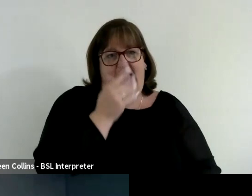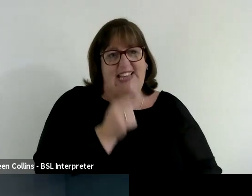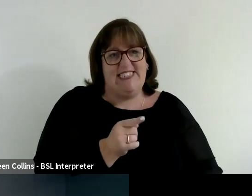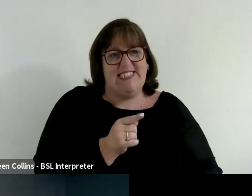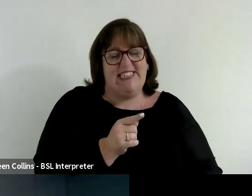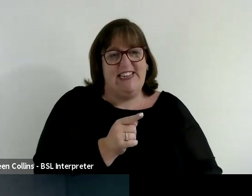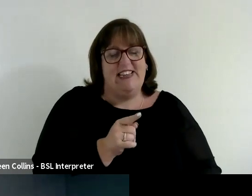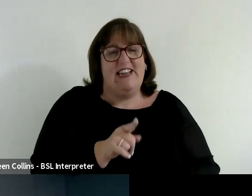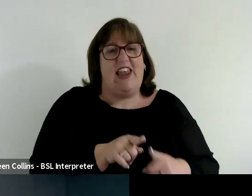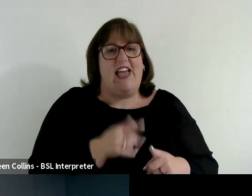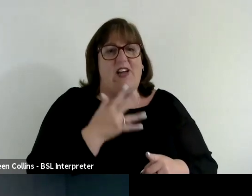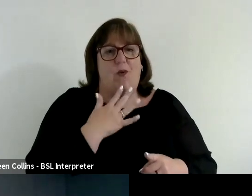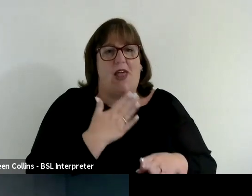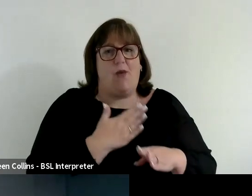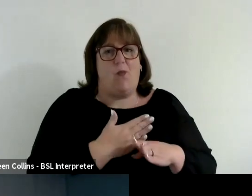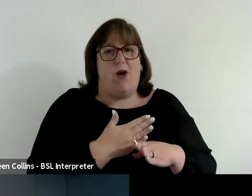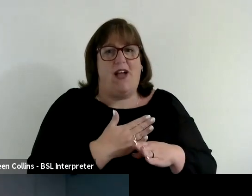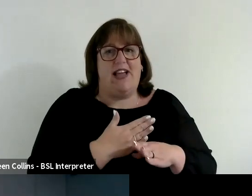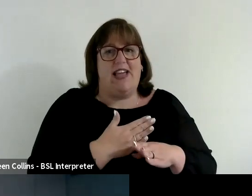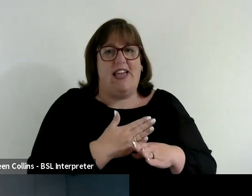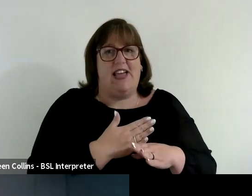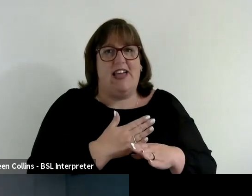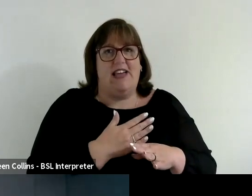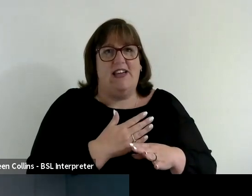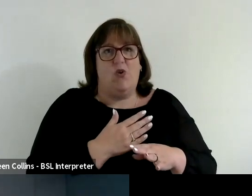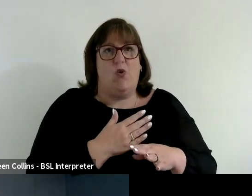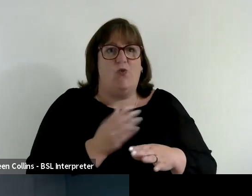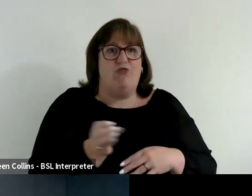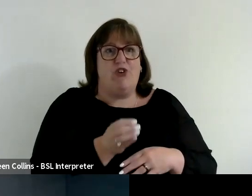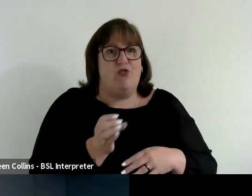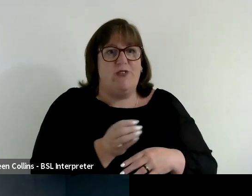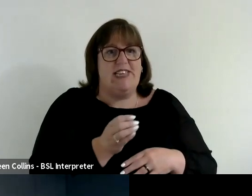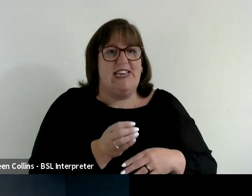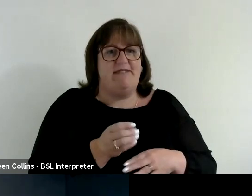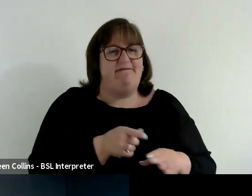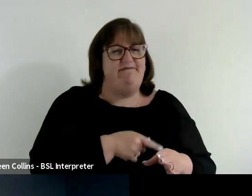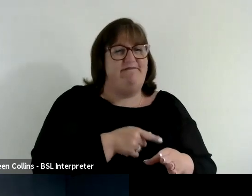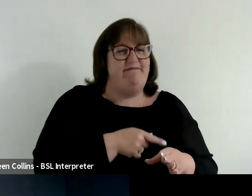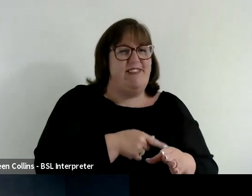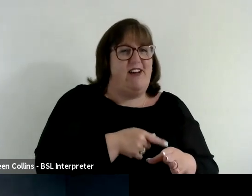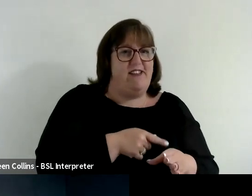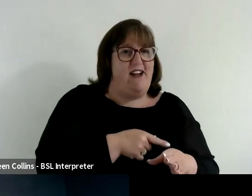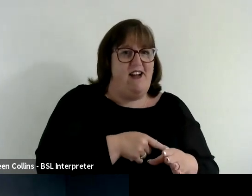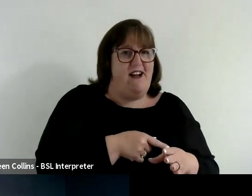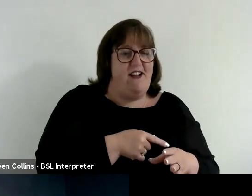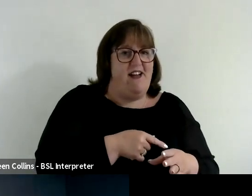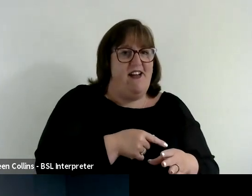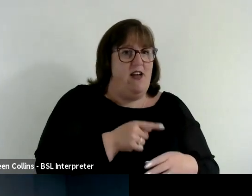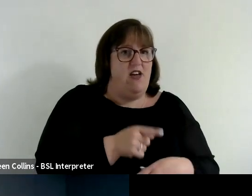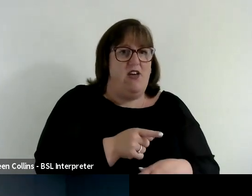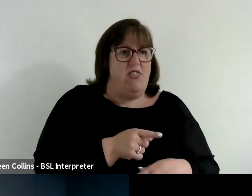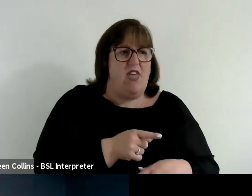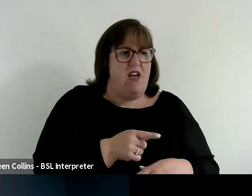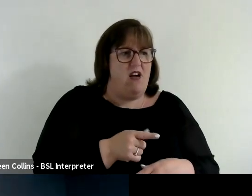recruiting for whether it's apprentices or more junior roles where the demographic might be younger, they are much